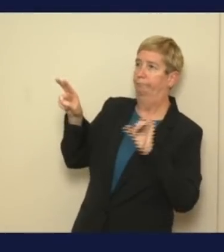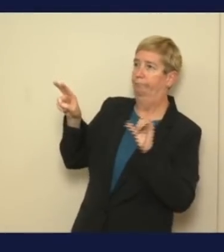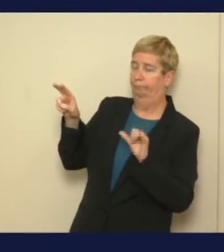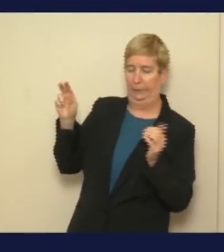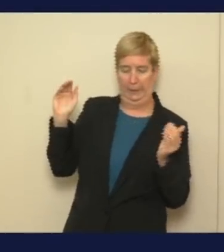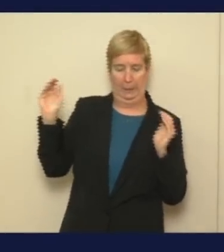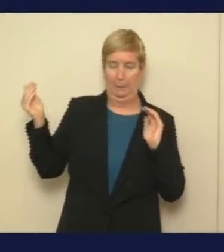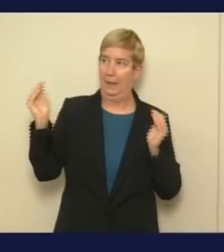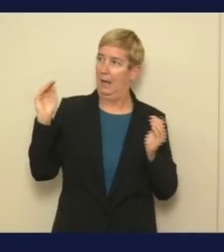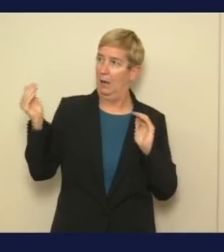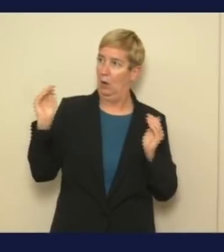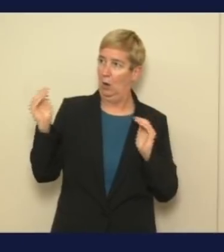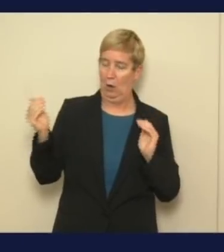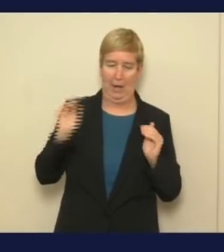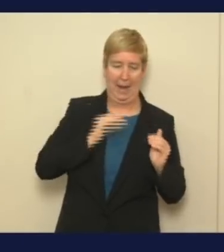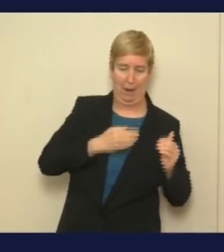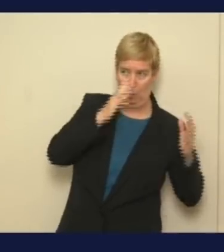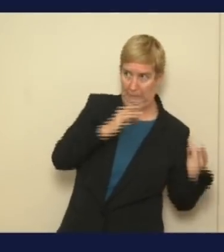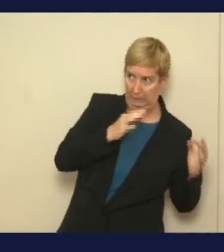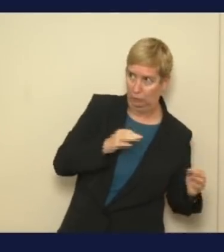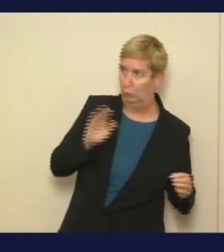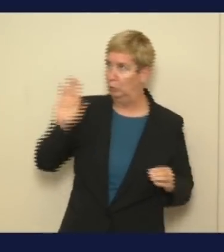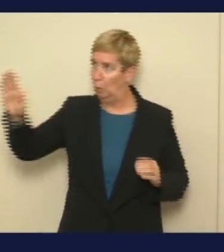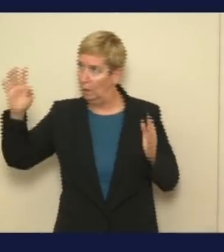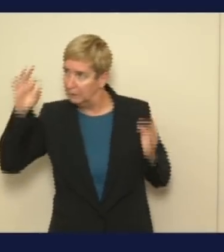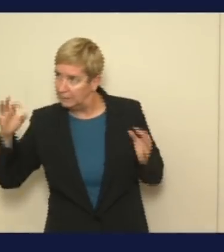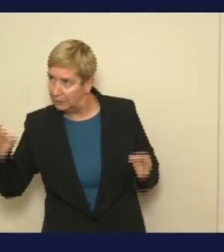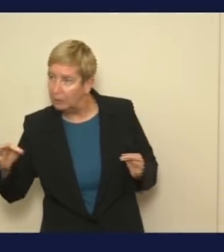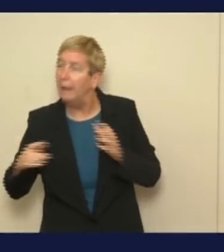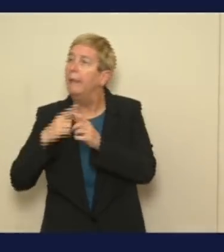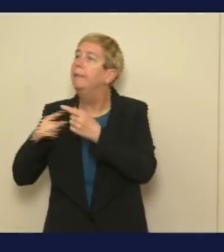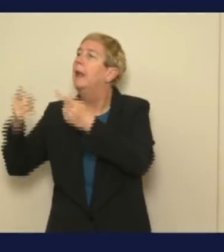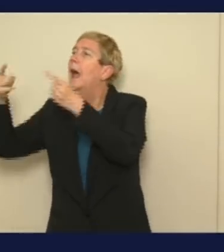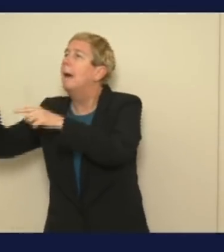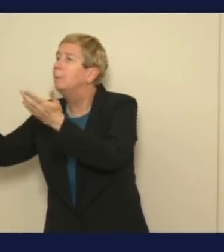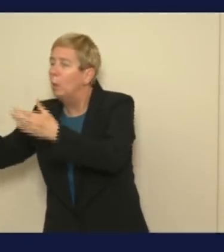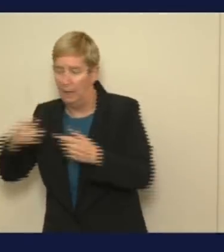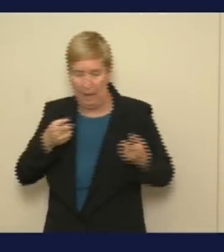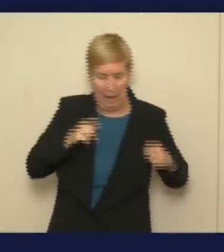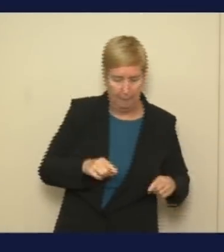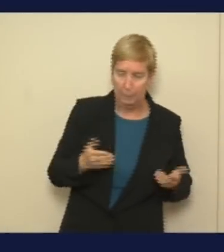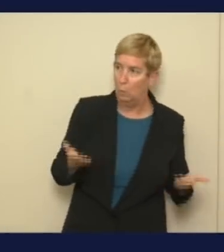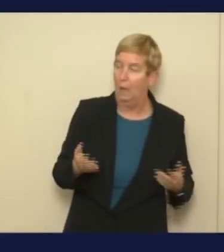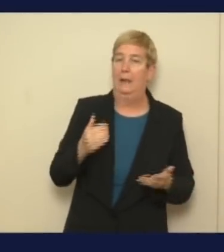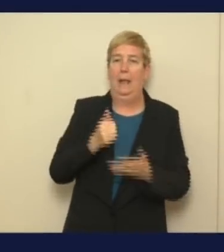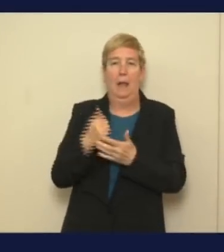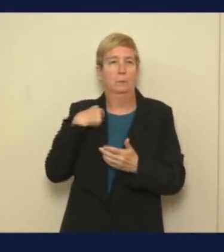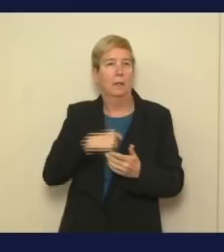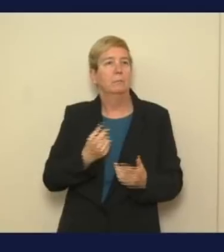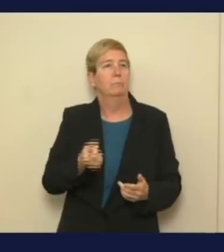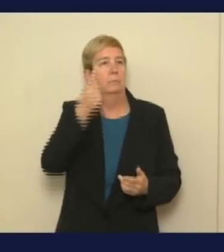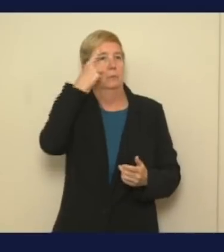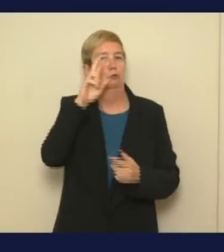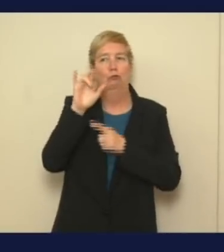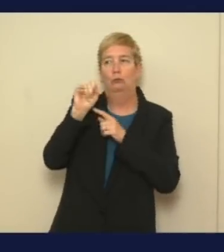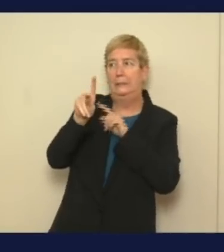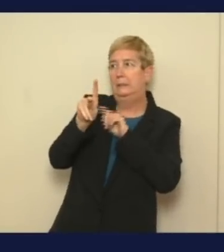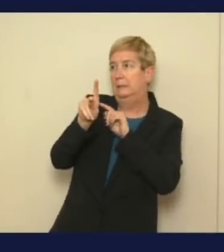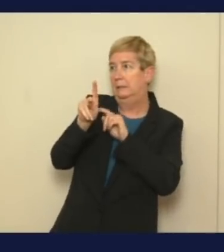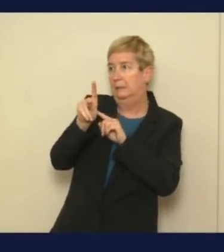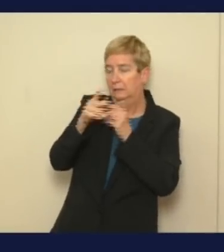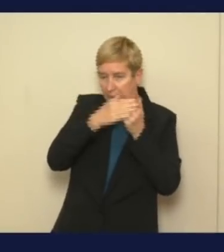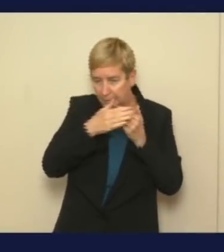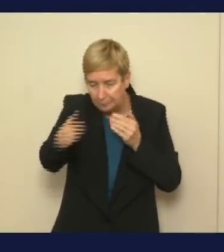compare about the decisions that we make and those outcomes. And it helps us to evaluate risk. The other thing about looking